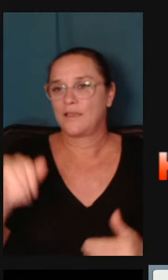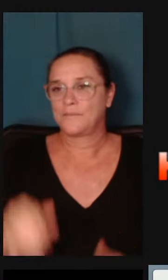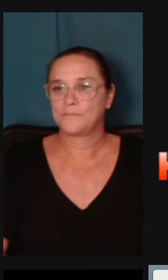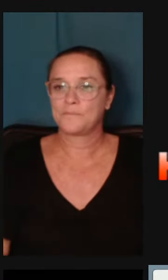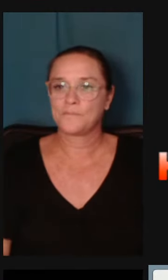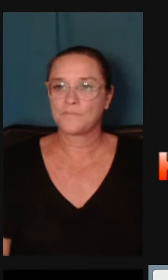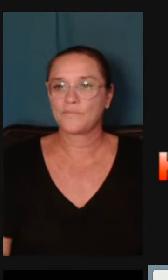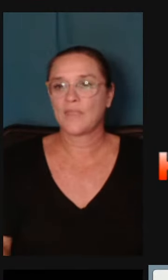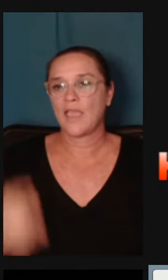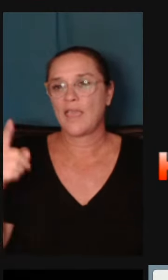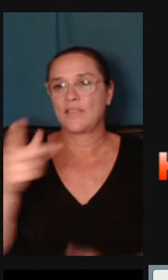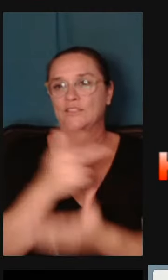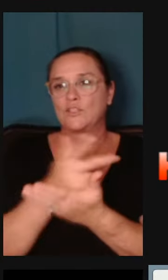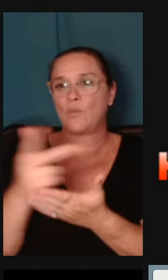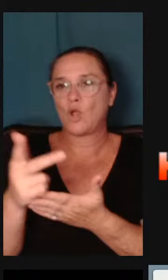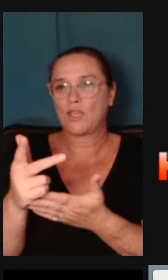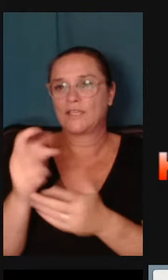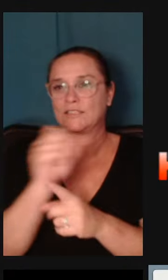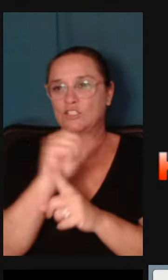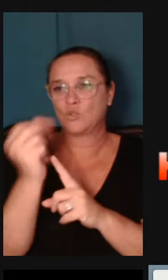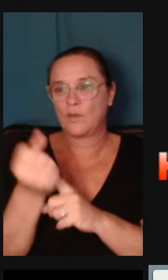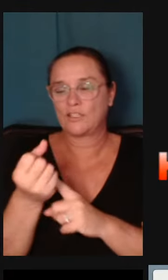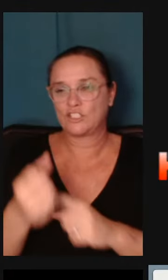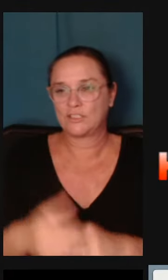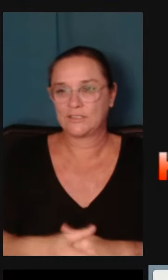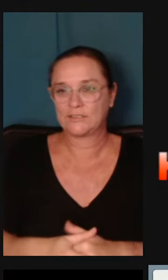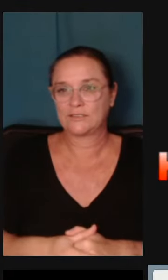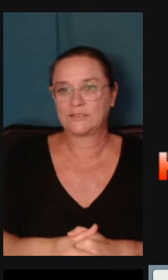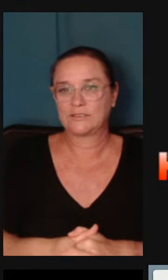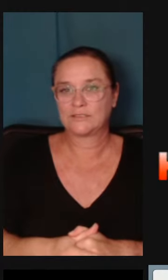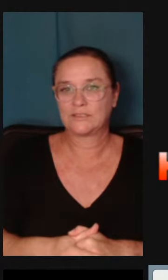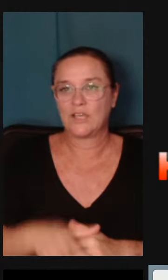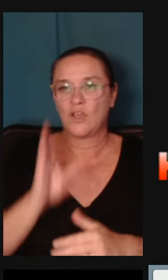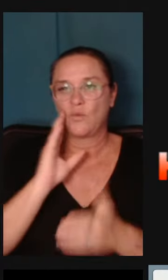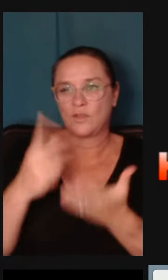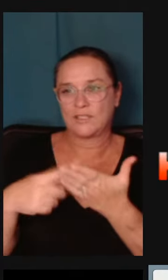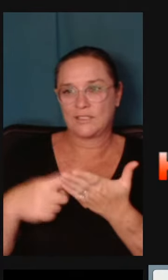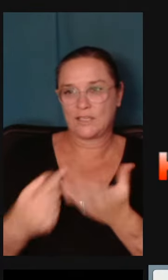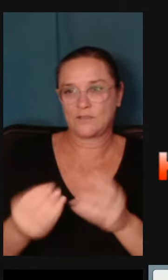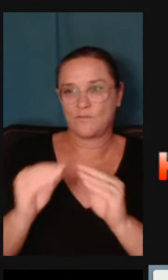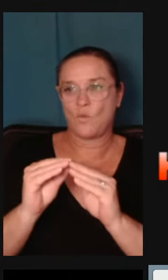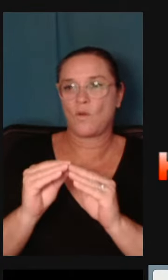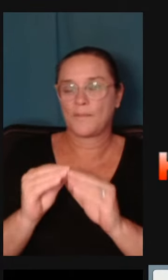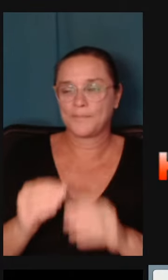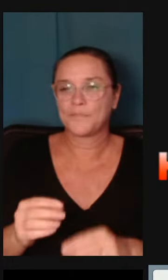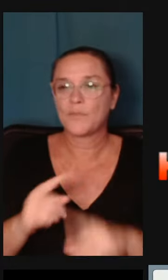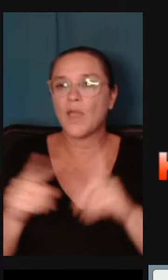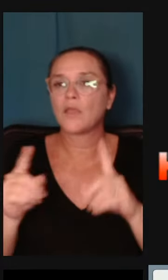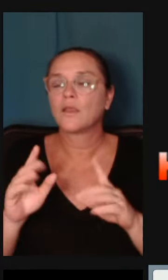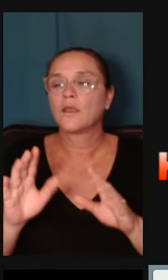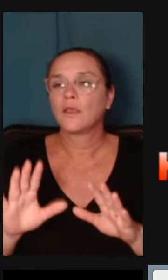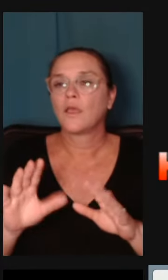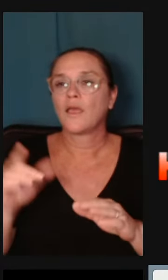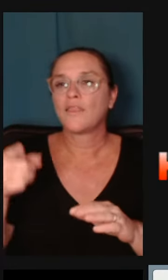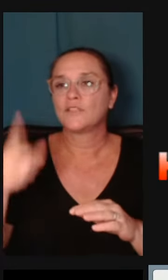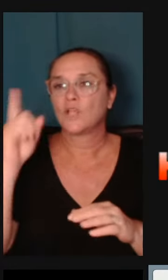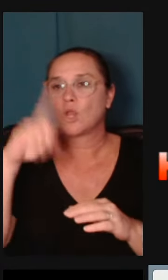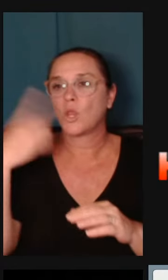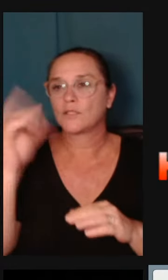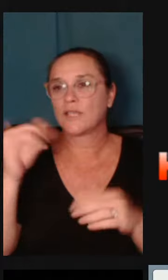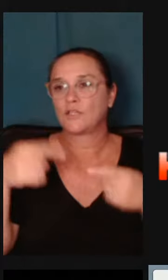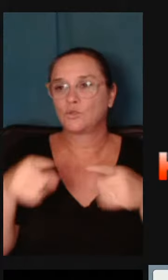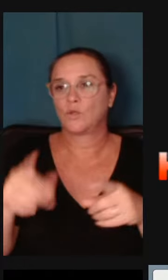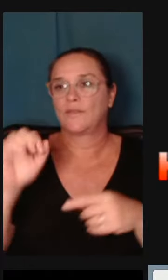There's the parking situation. I'm going to talk about this in 1 second when we get to that slide. But this is what it looks like during an